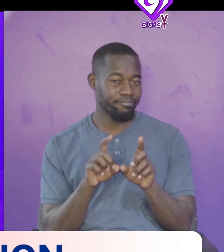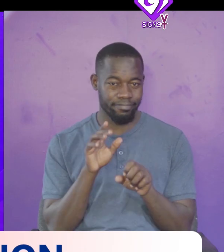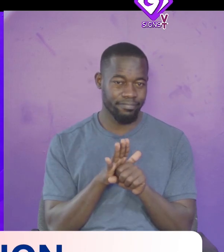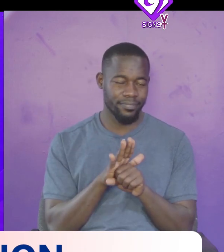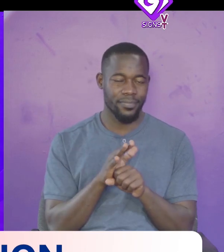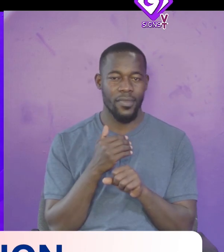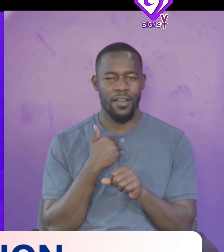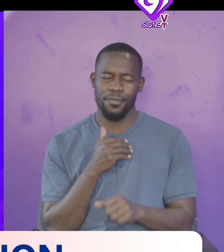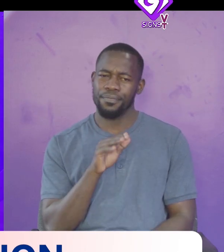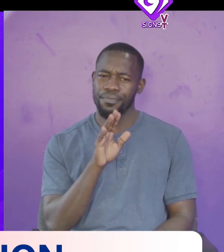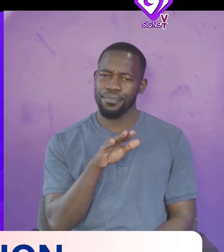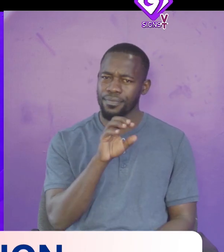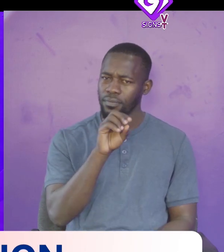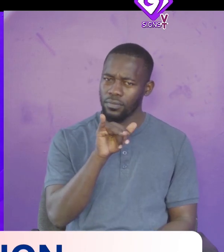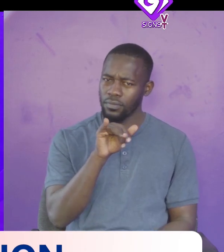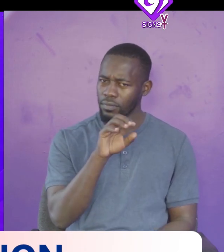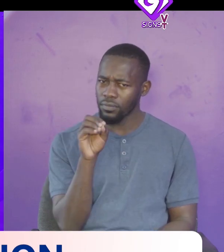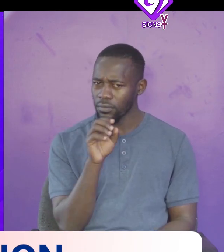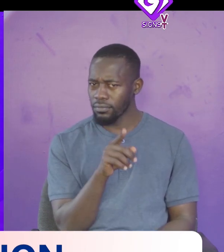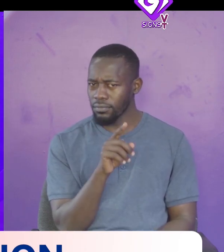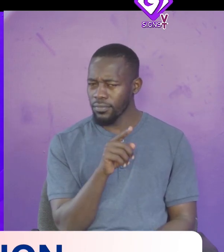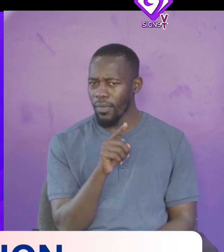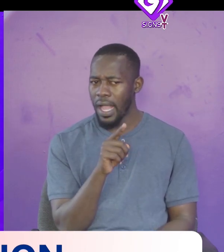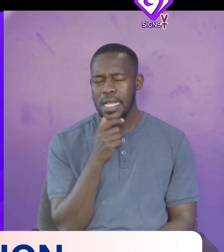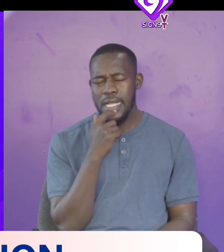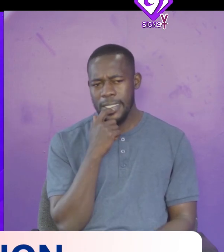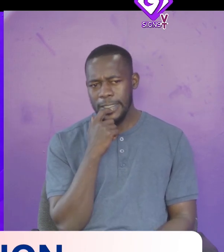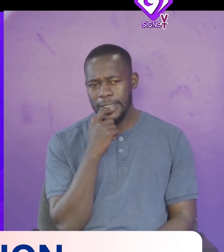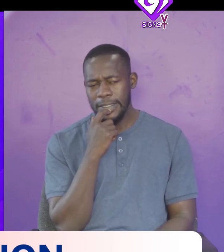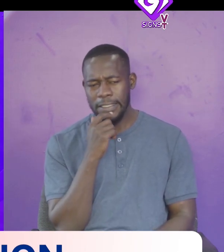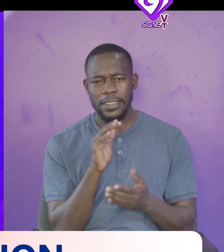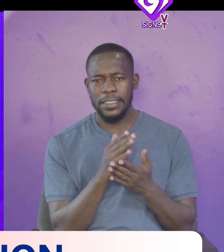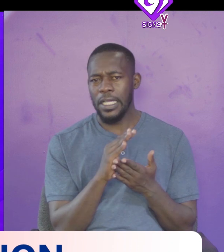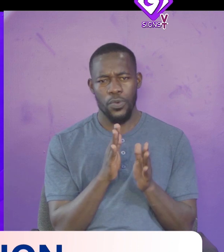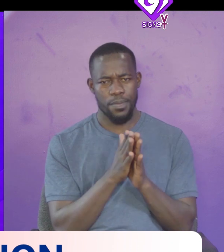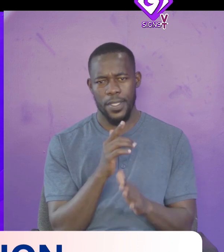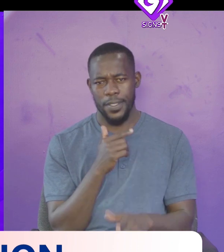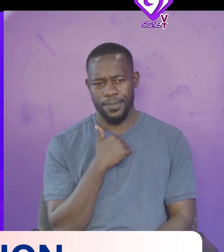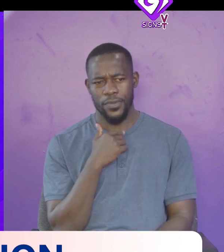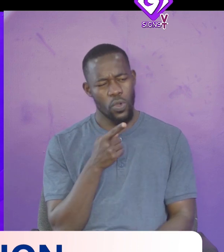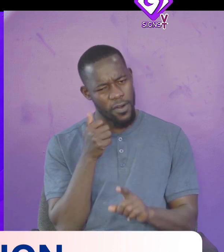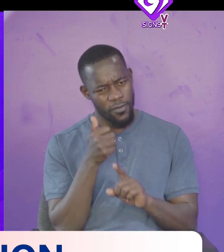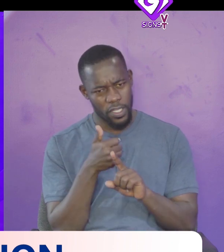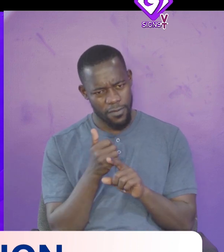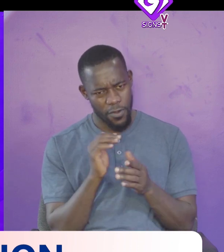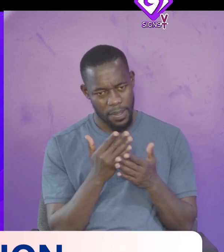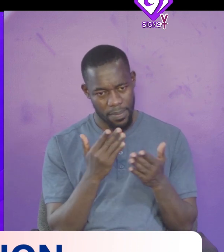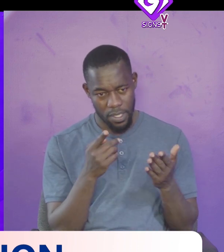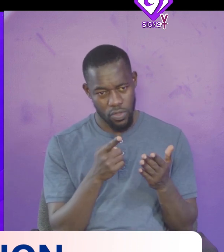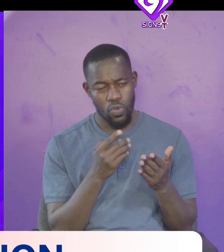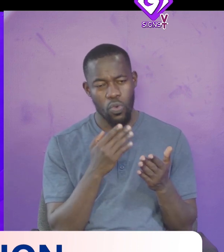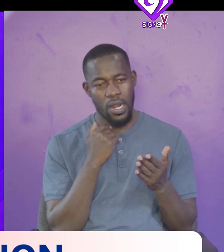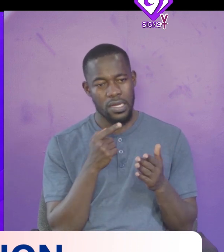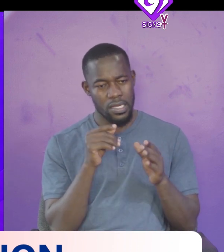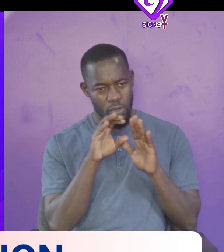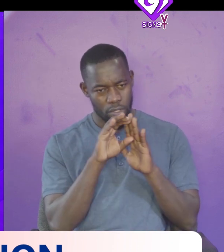Nicholas, tell me, we are trying to understand what you are pushing for. You seem to be pushing for a constitutional